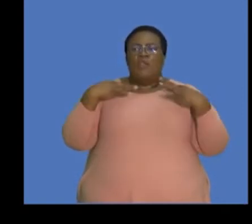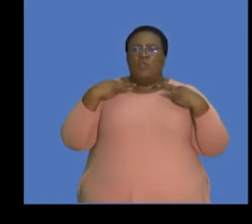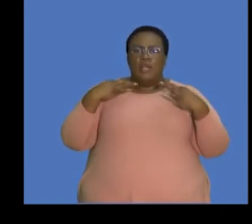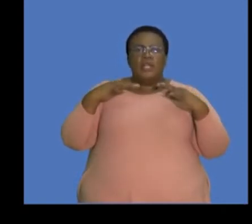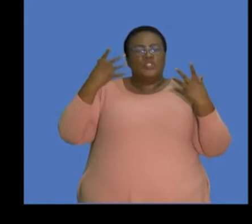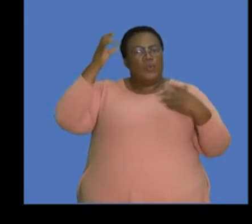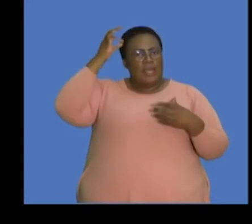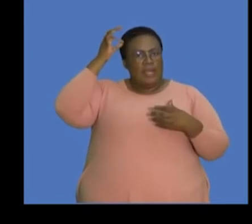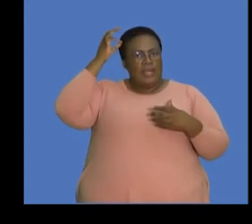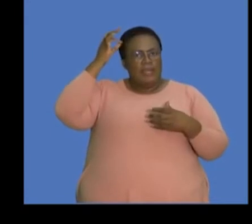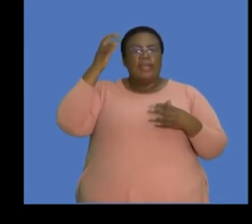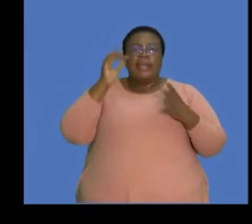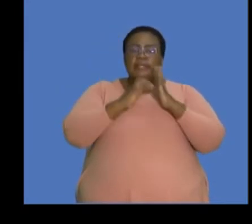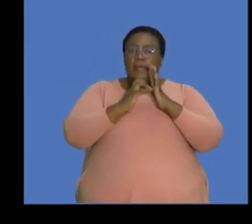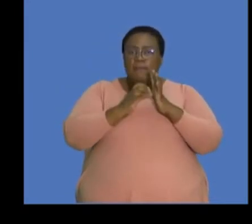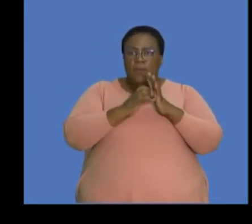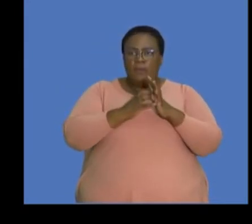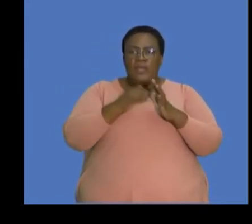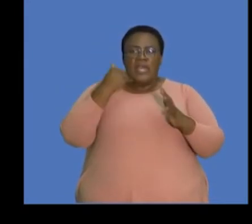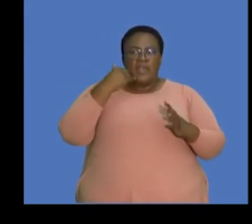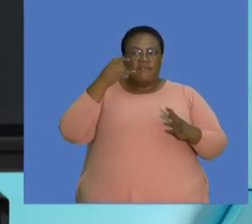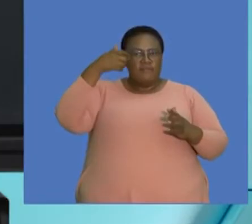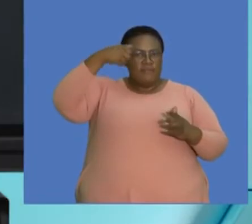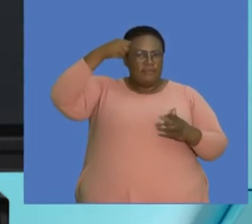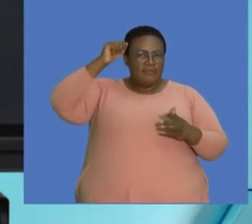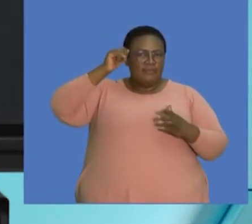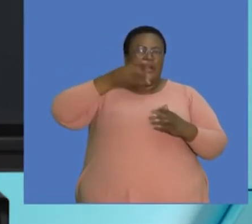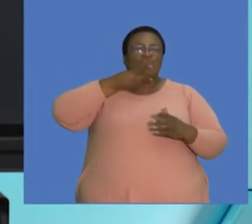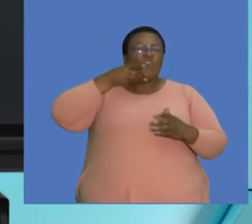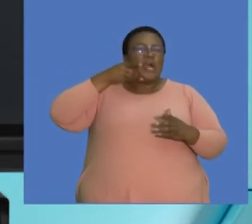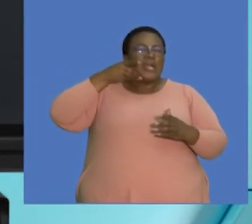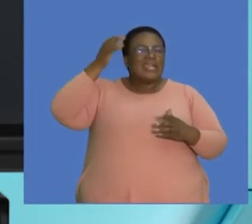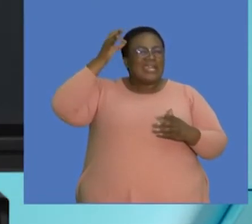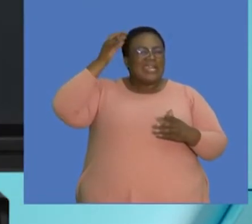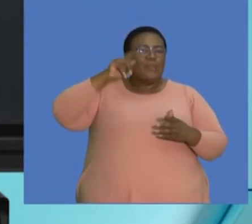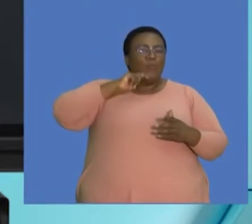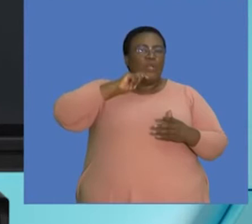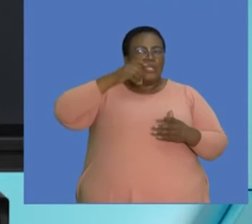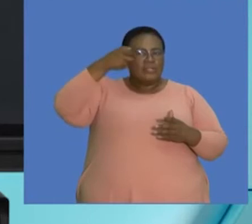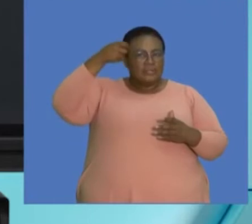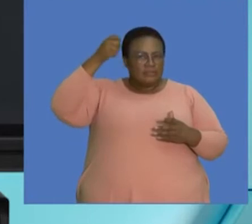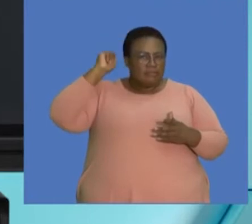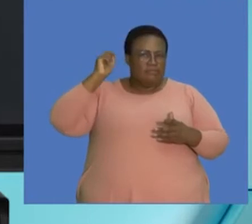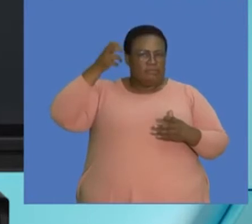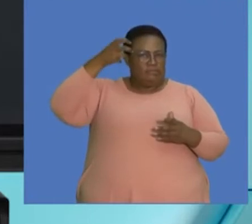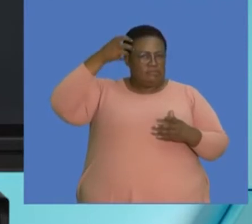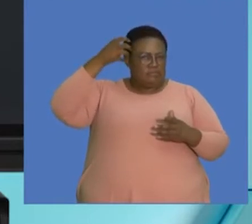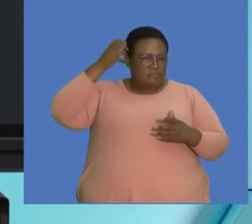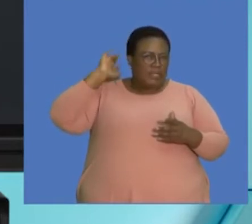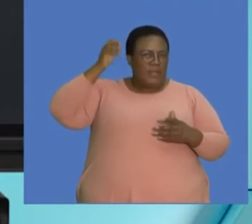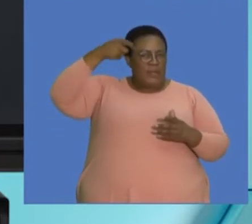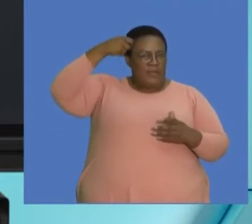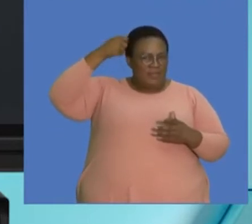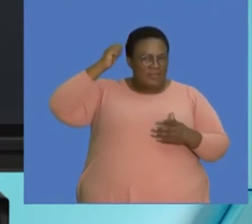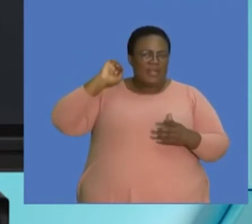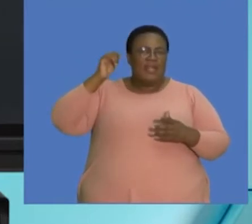or your hair. Let's make a specific example. If you comb your dry hair in the morning, what happens is there's friction. There's